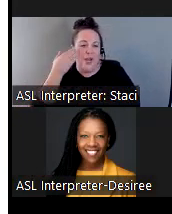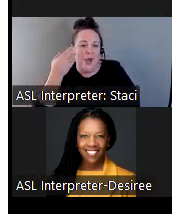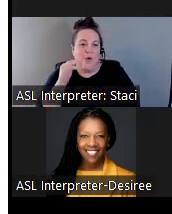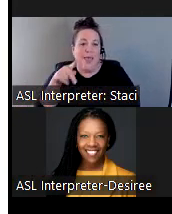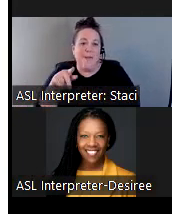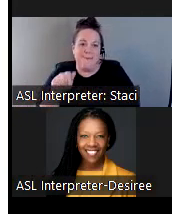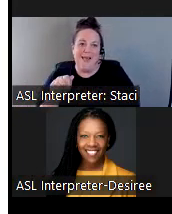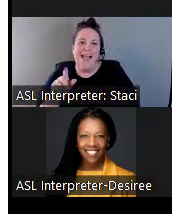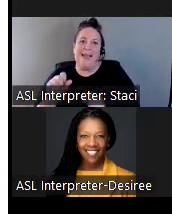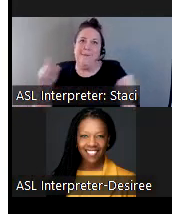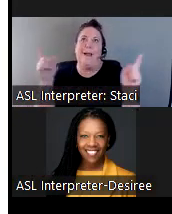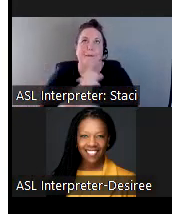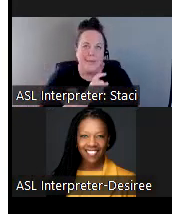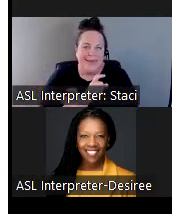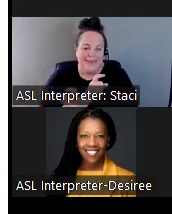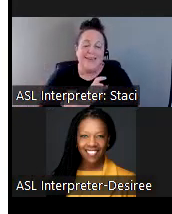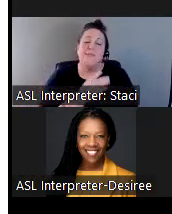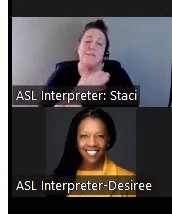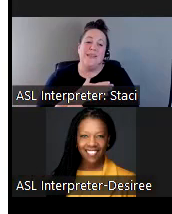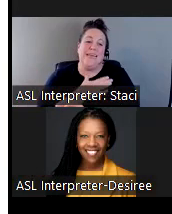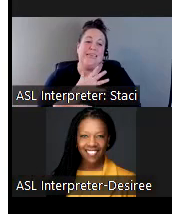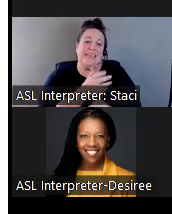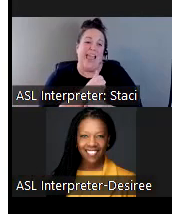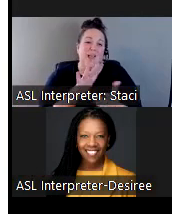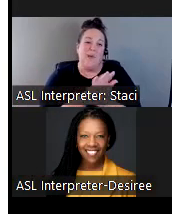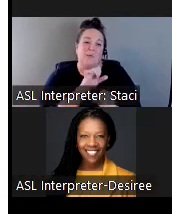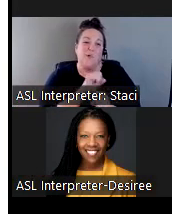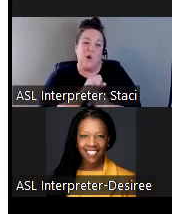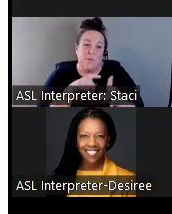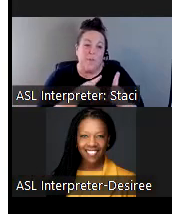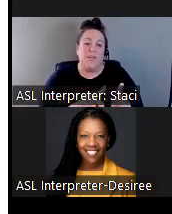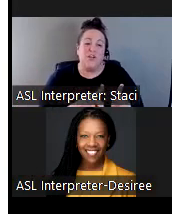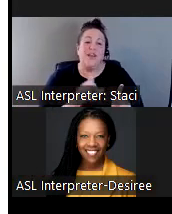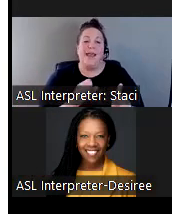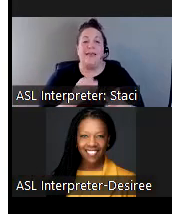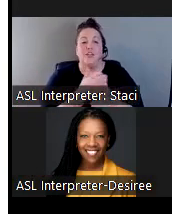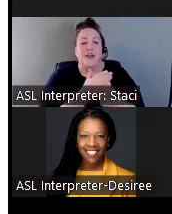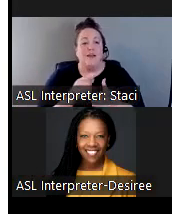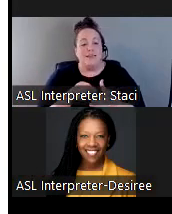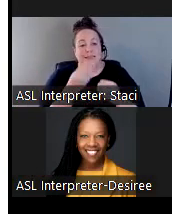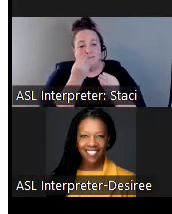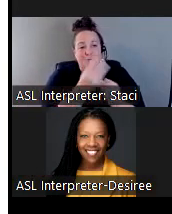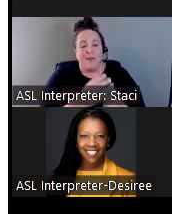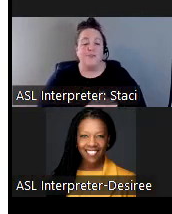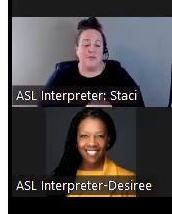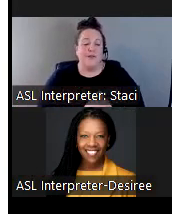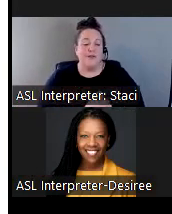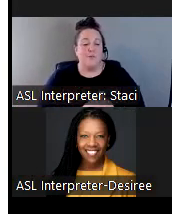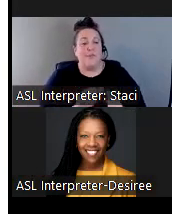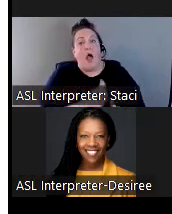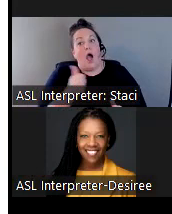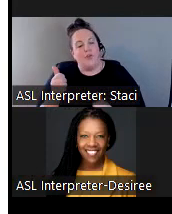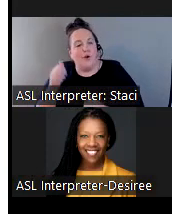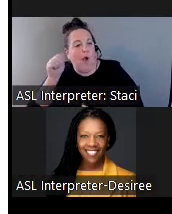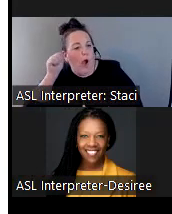bugaboo, but get permission. Get signed paperwork that says I can share this information with this other audiologist